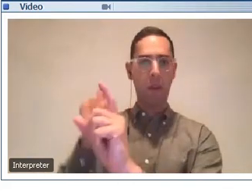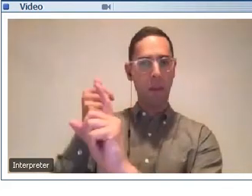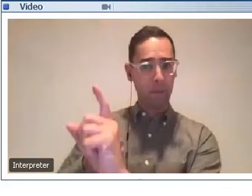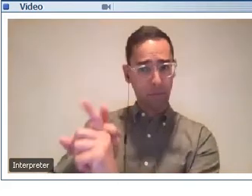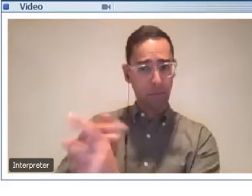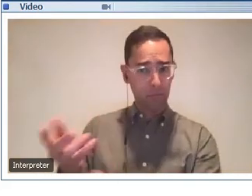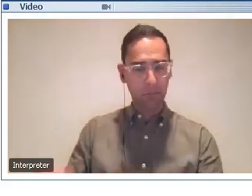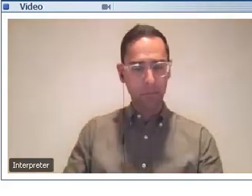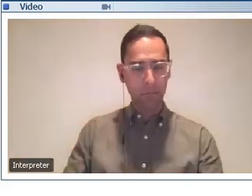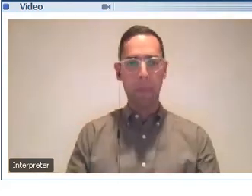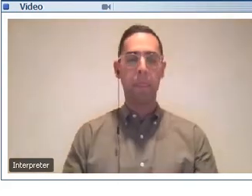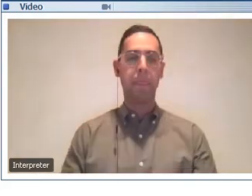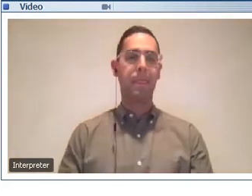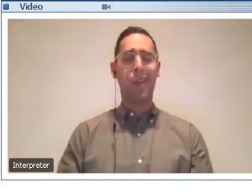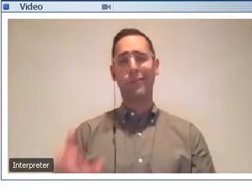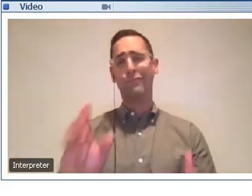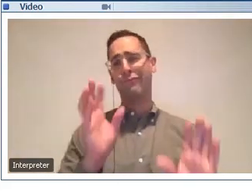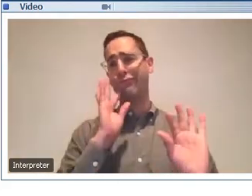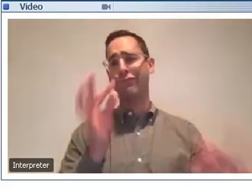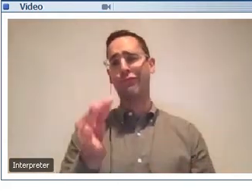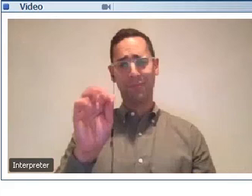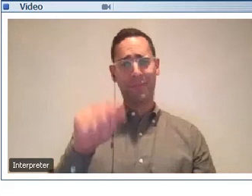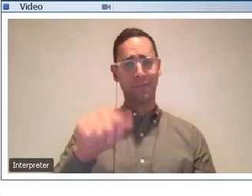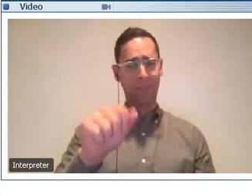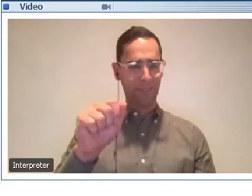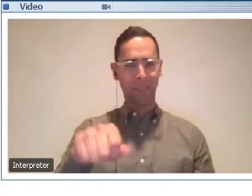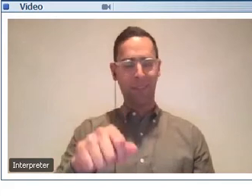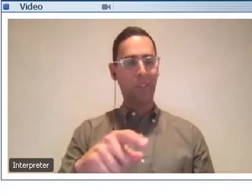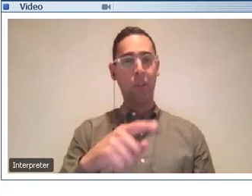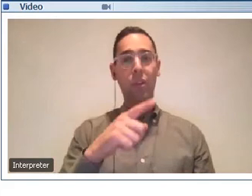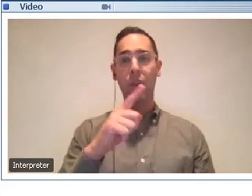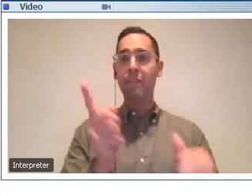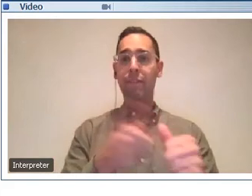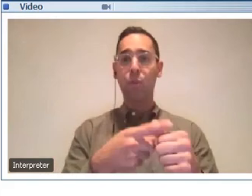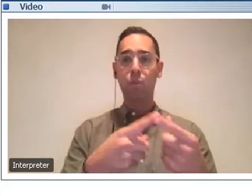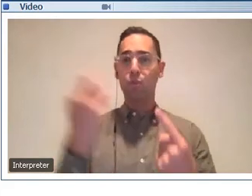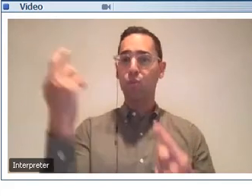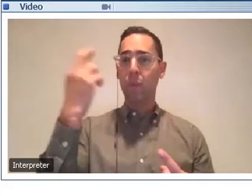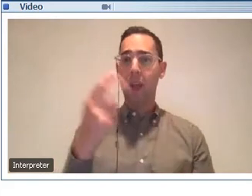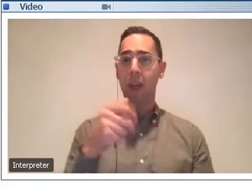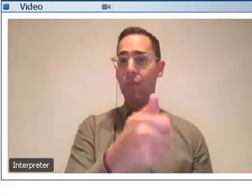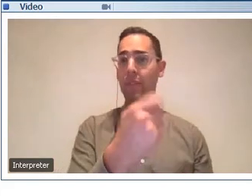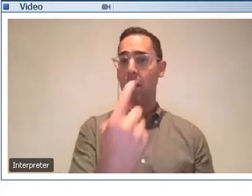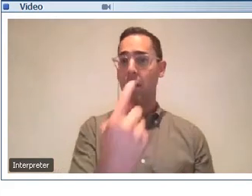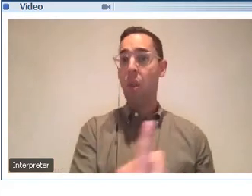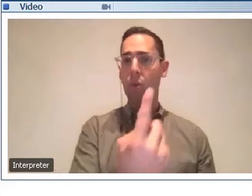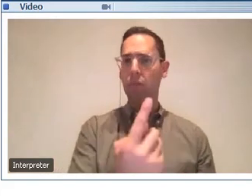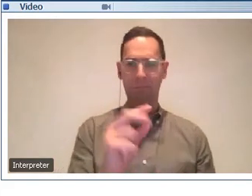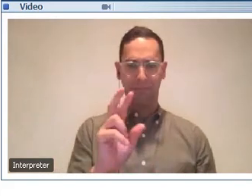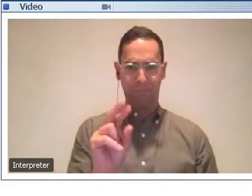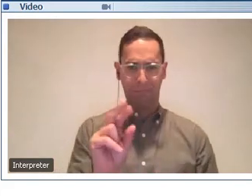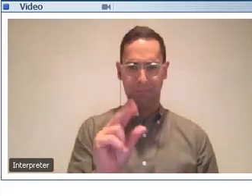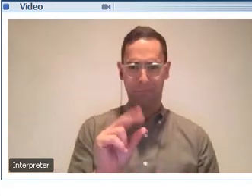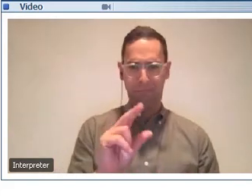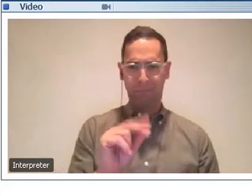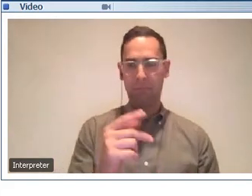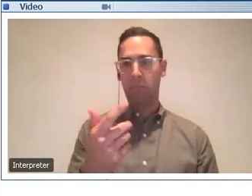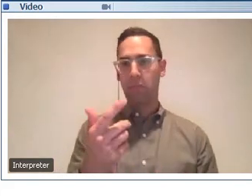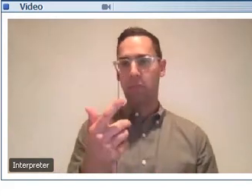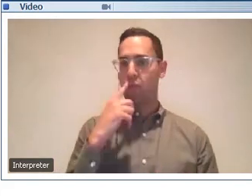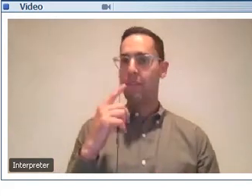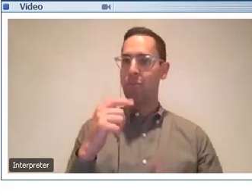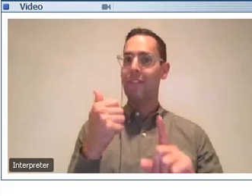The first thing to realize is you're not alone. And by fighting the battle, so to speak, for your family, you